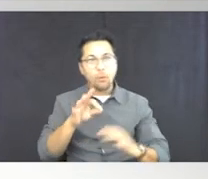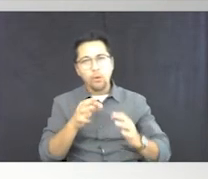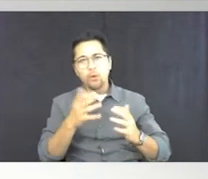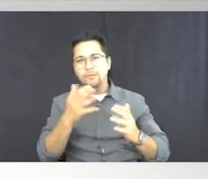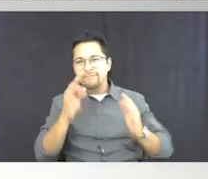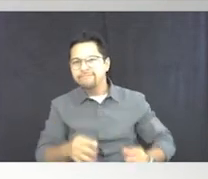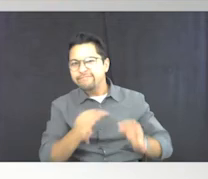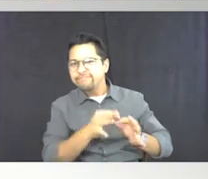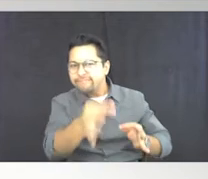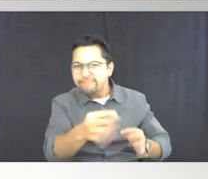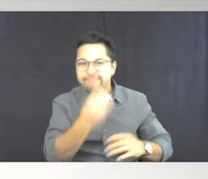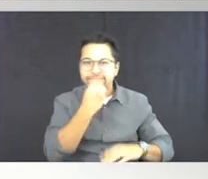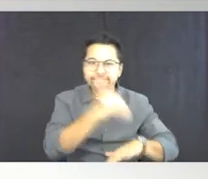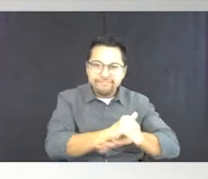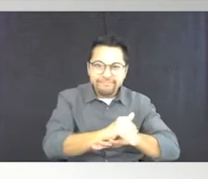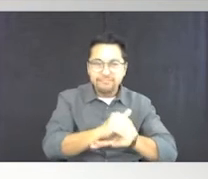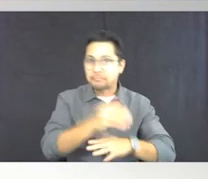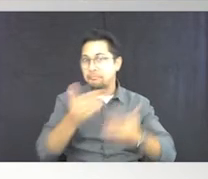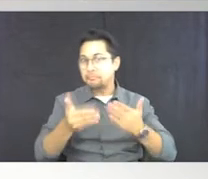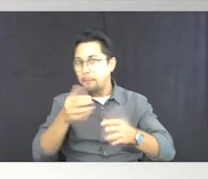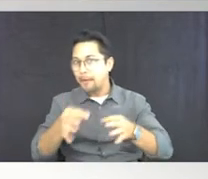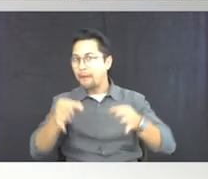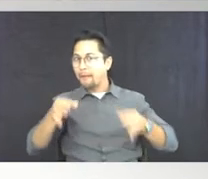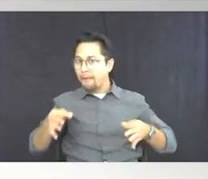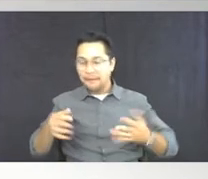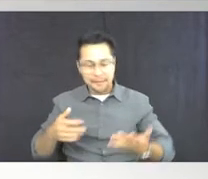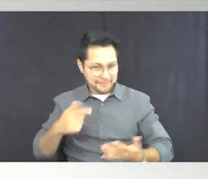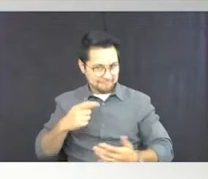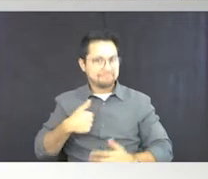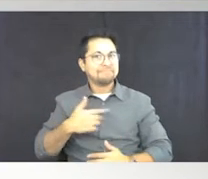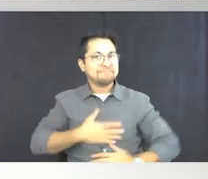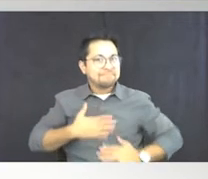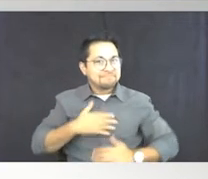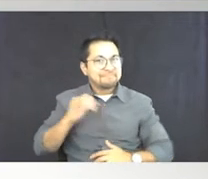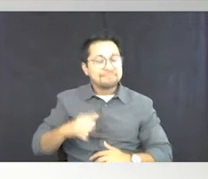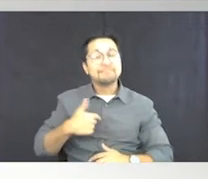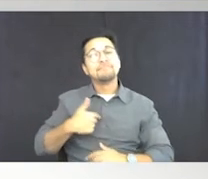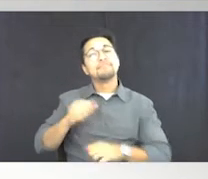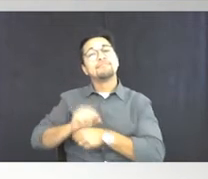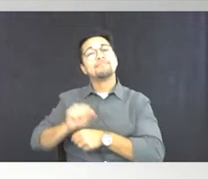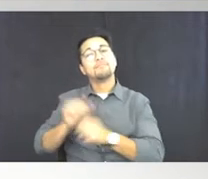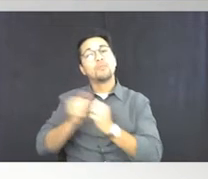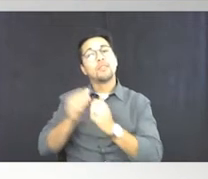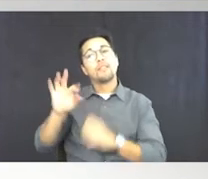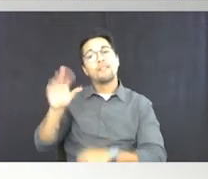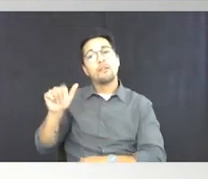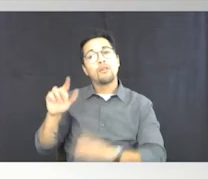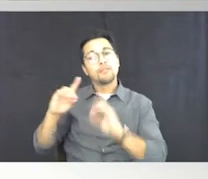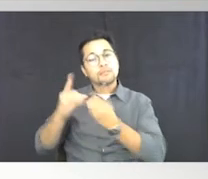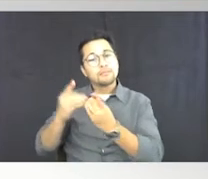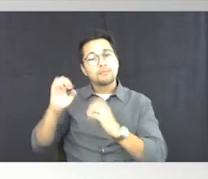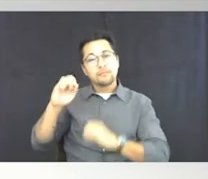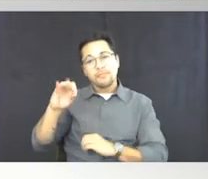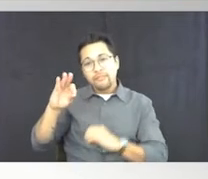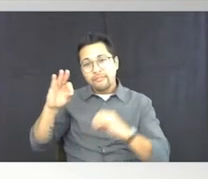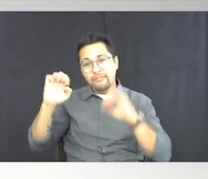or an earlier dinner. I appreciate that. I am with the Florida Department of Education, the Bureau